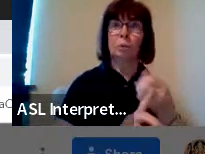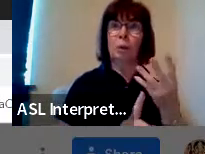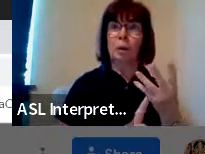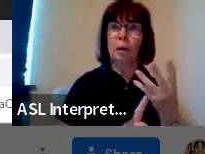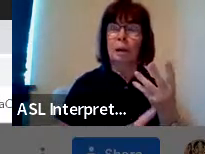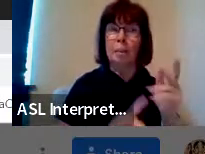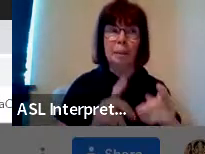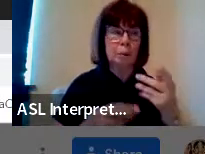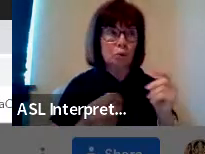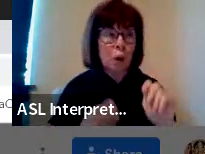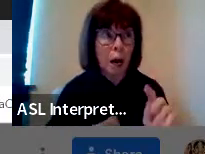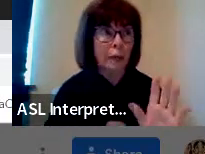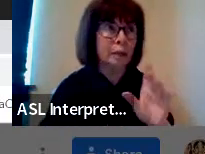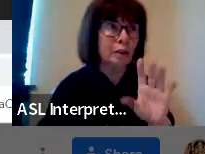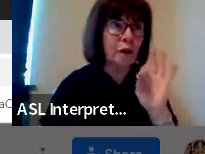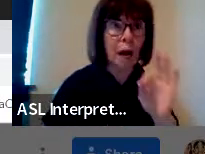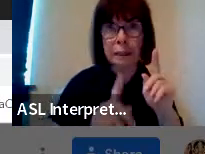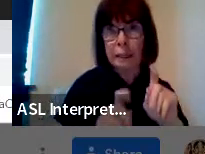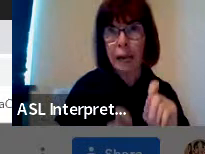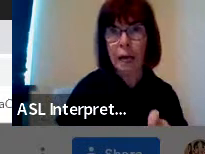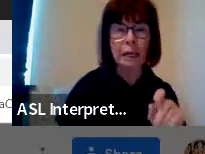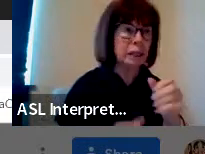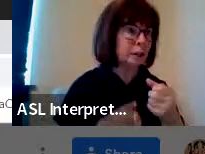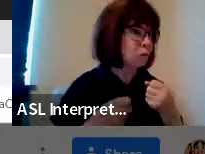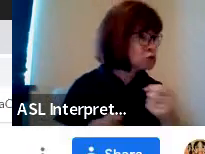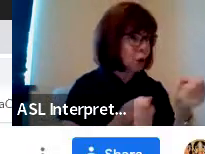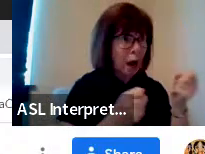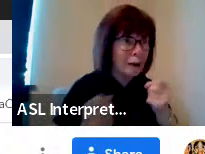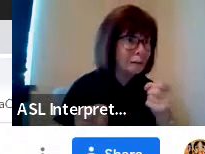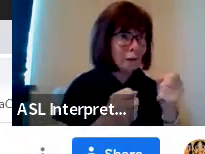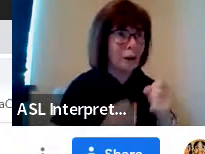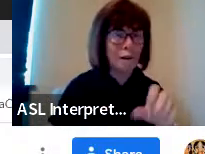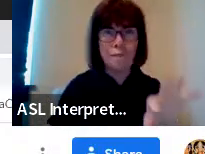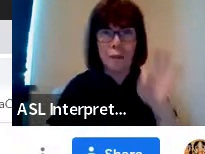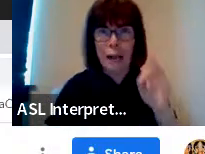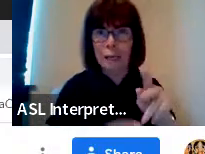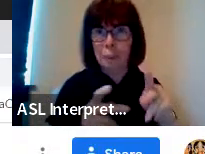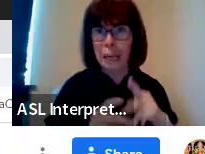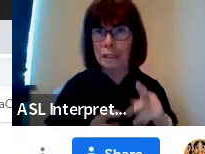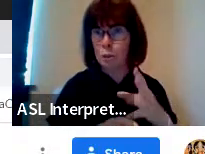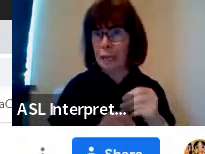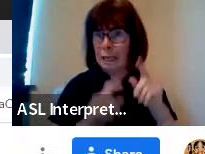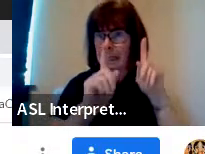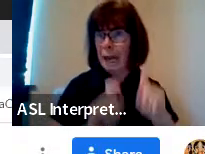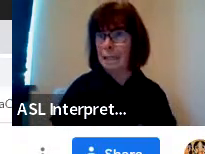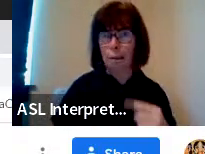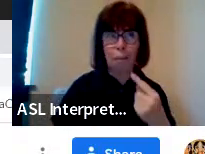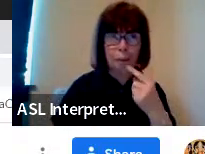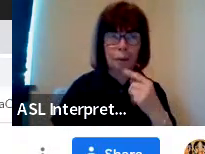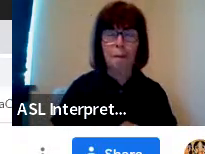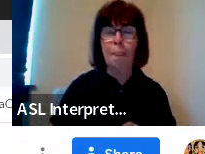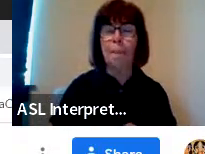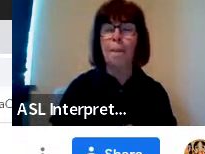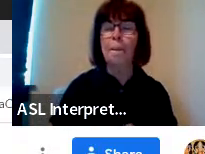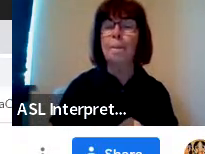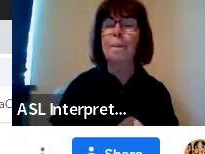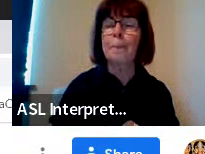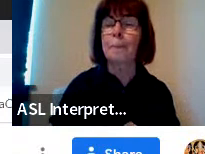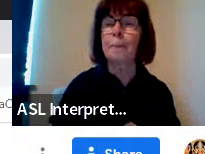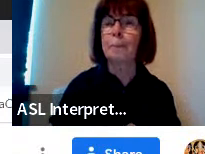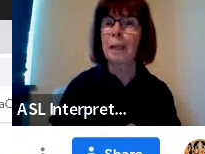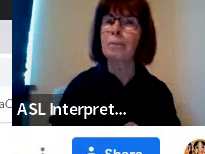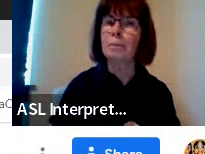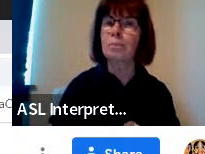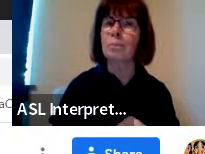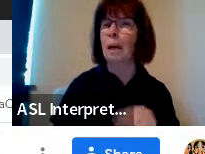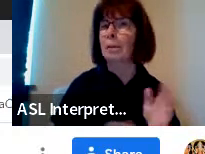trying to desperately find a test and driving all over town looking for a place to get tested. It seems like the general attitude right